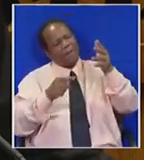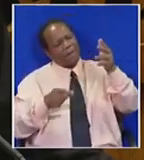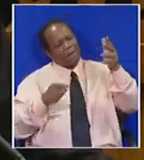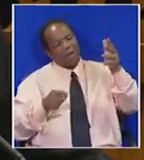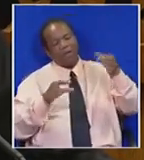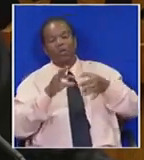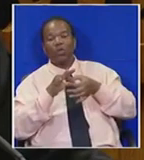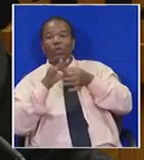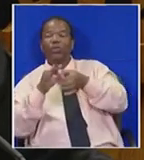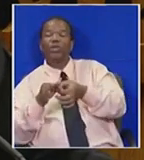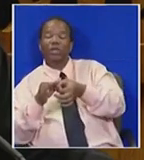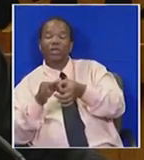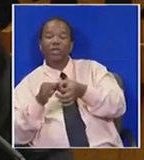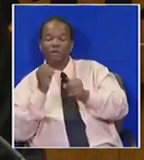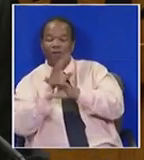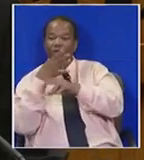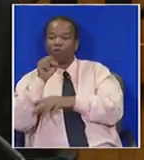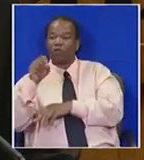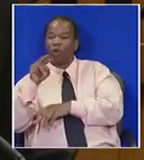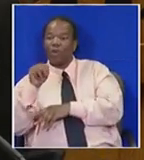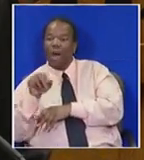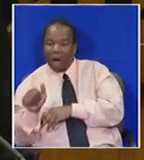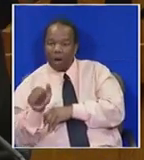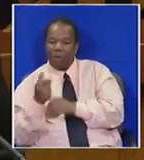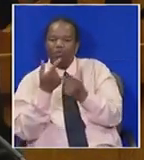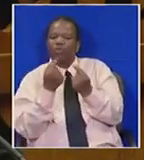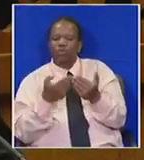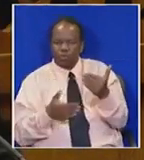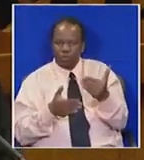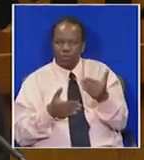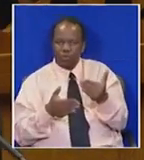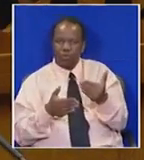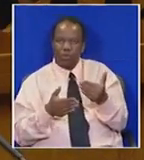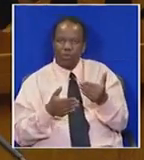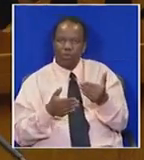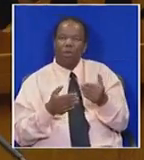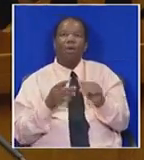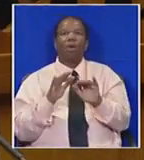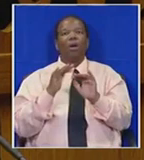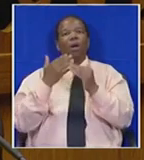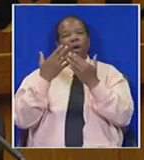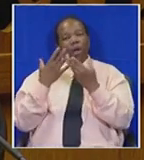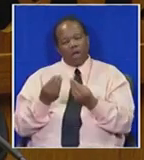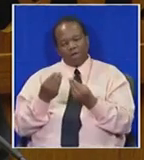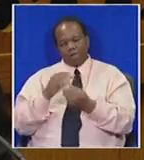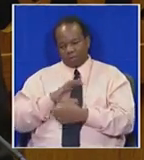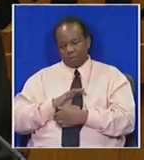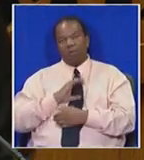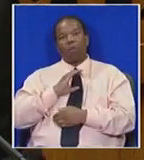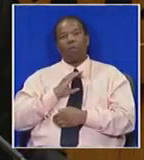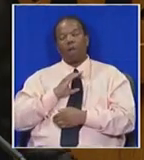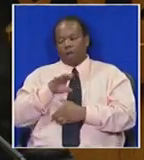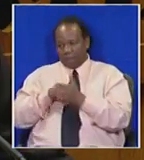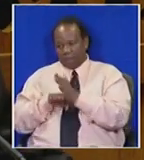vision of SONA. These efforts will reignite confidence and growth, and they will boost